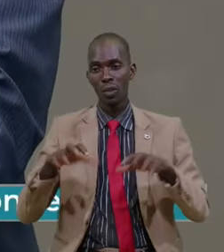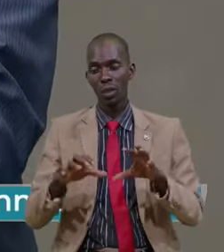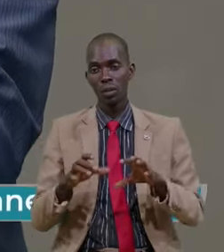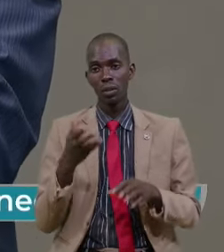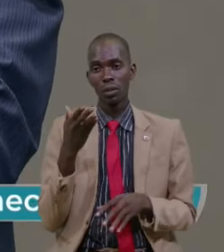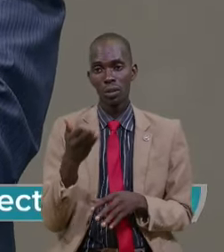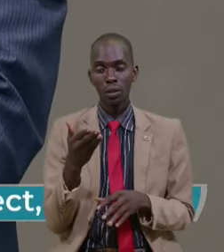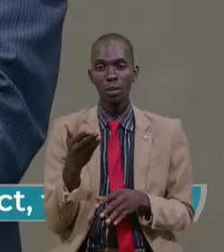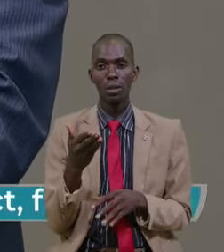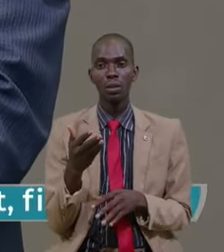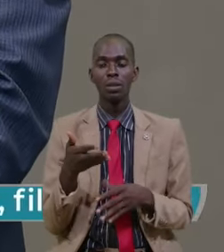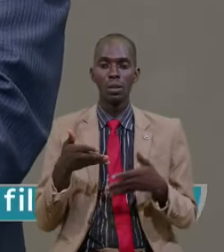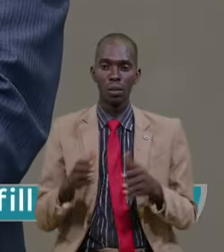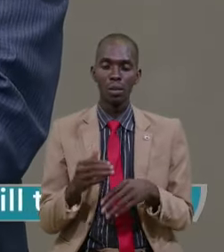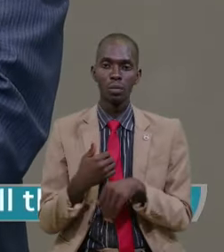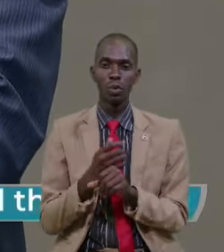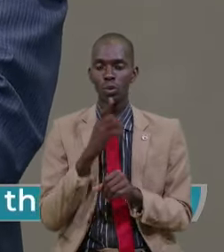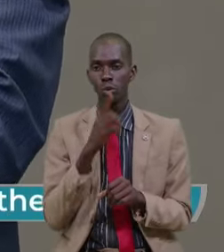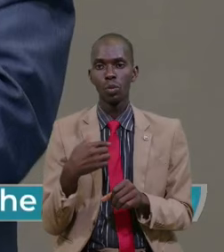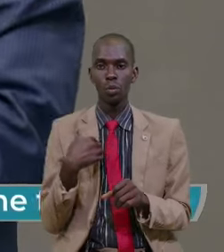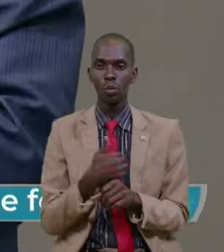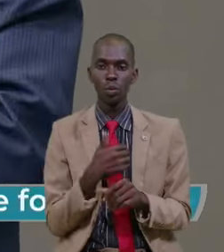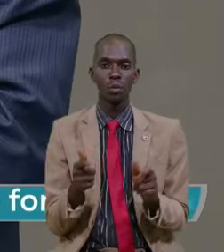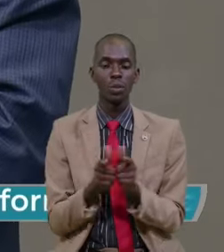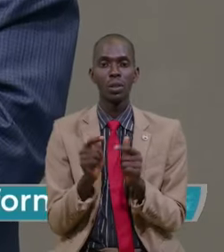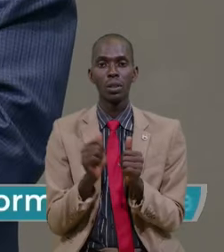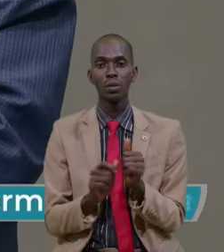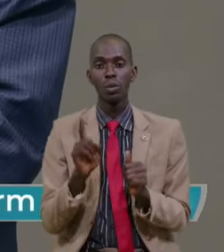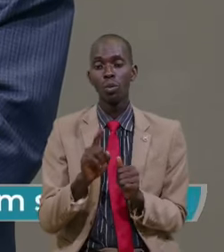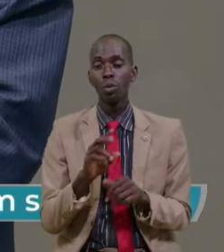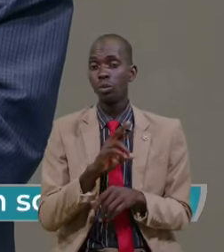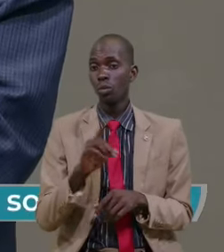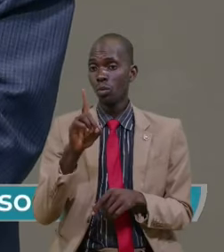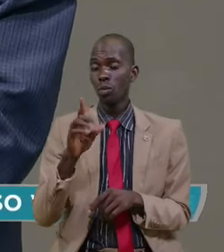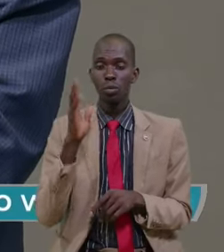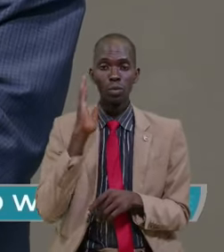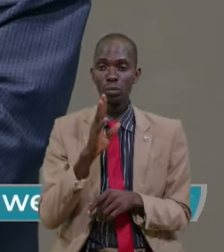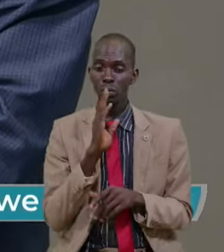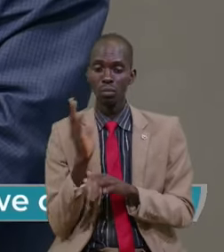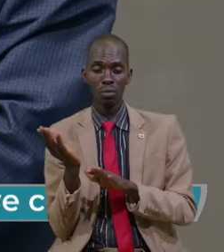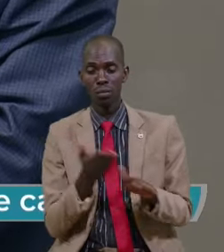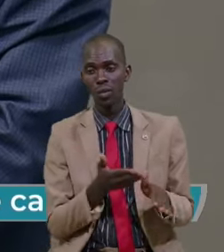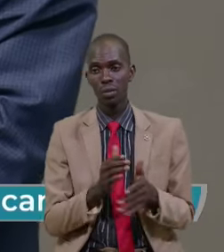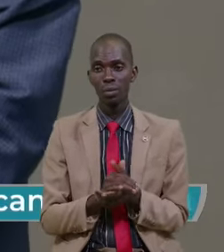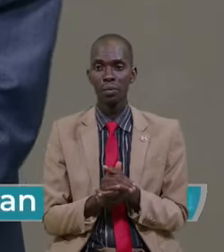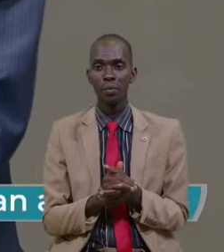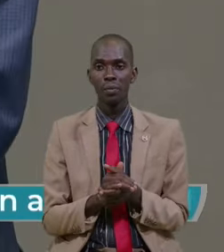let's ensure we reach them. Nobody should be left out. Let's do that quickly.